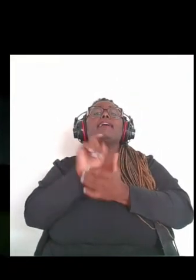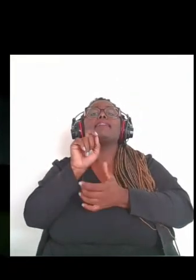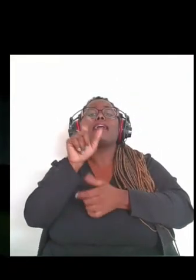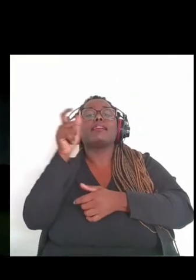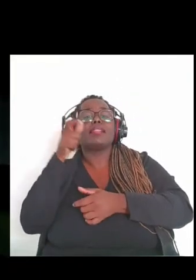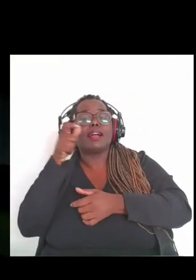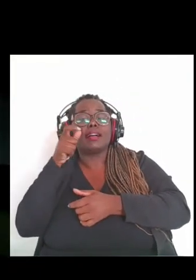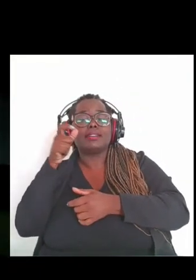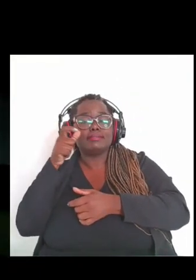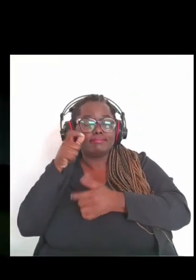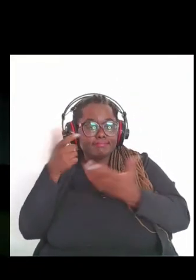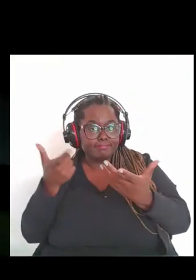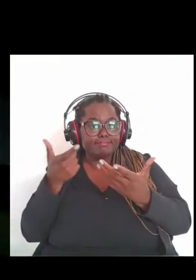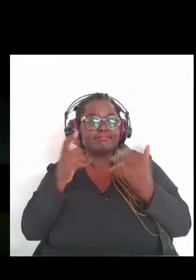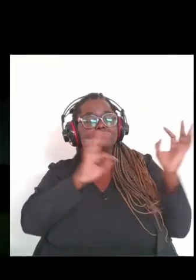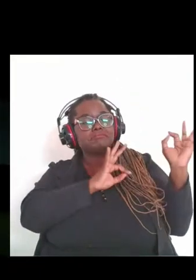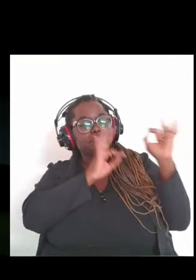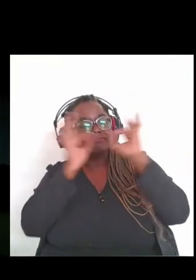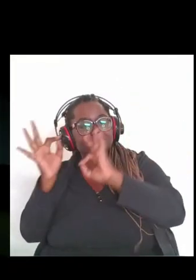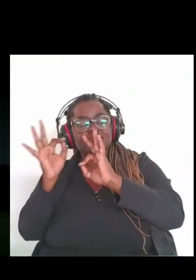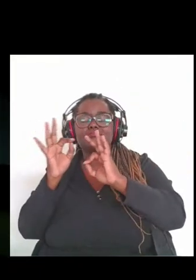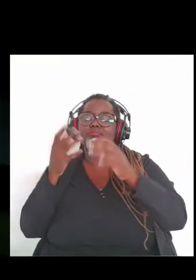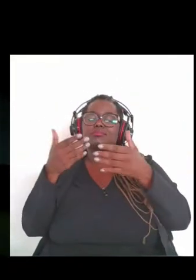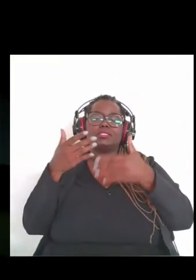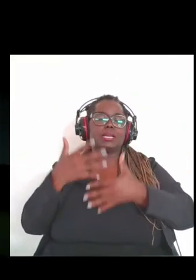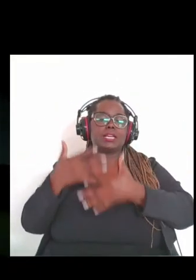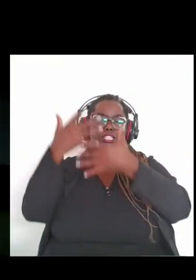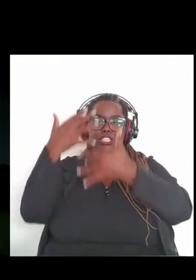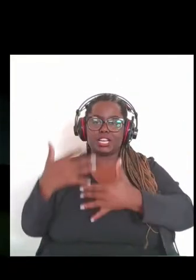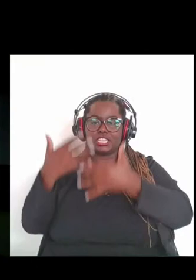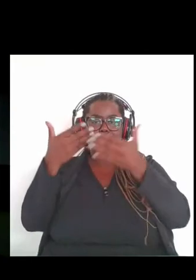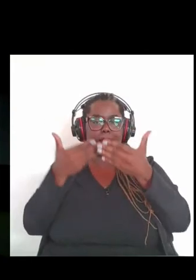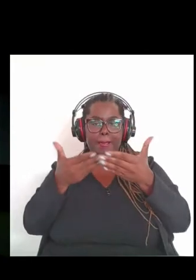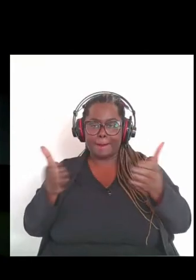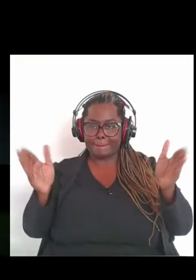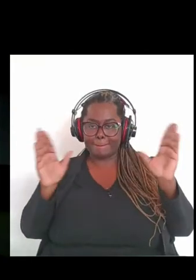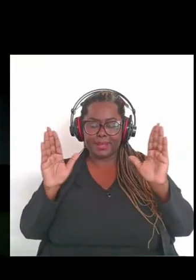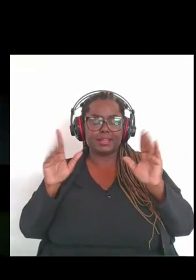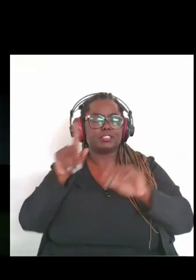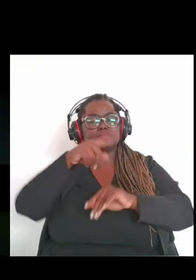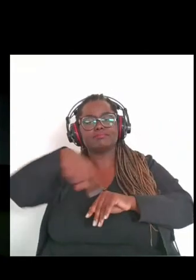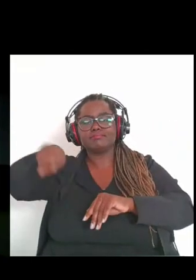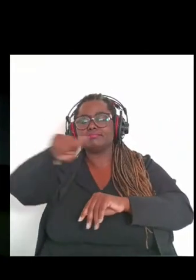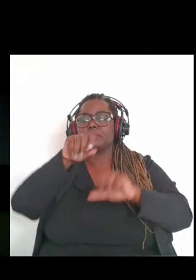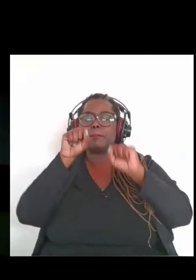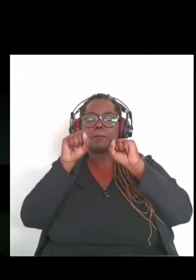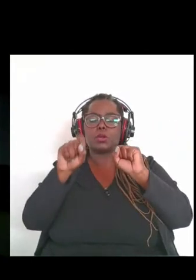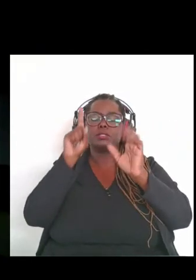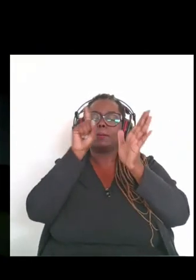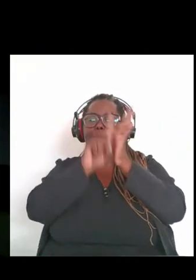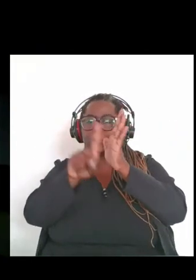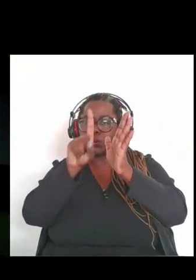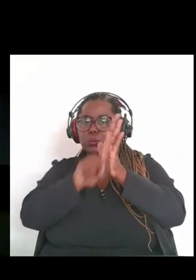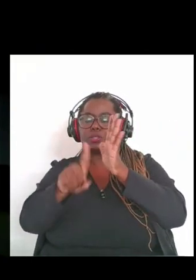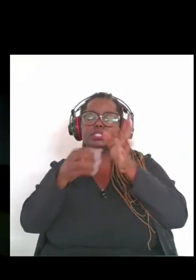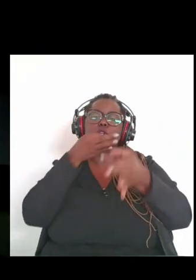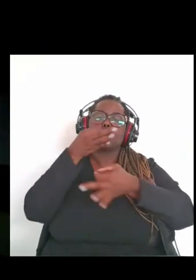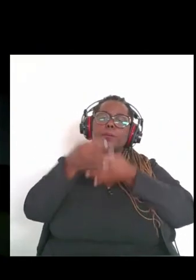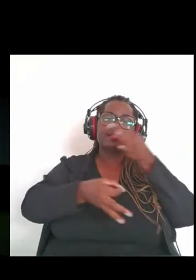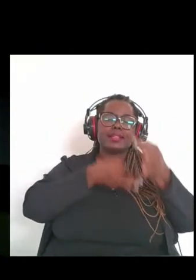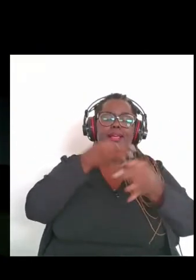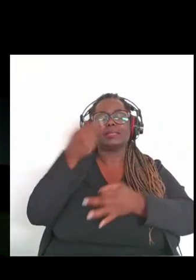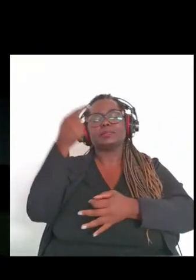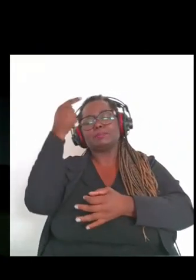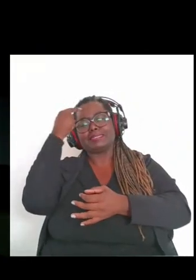us feel free to ask questions in the chat you can also send comments your